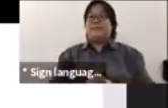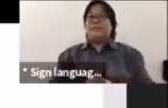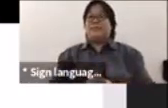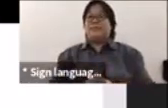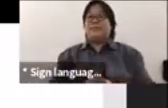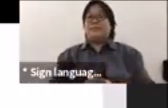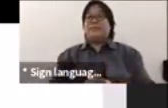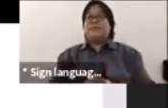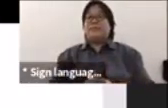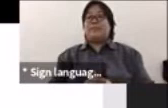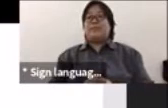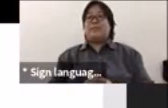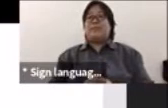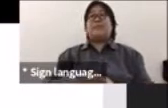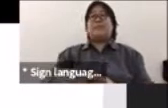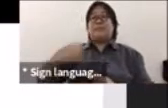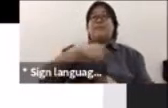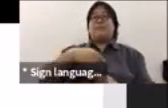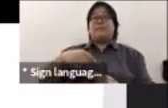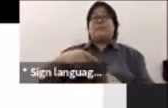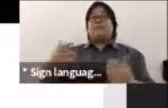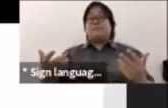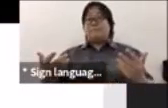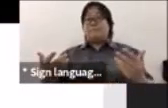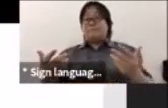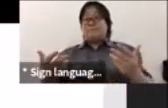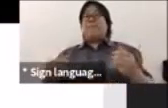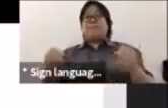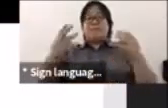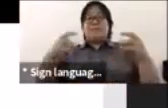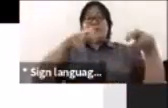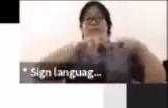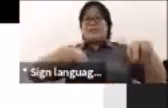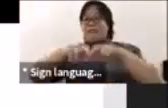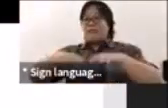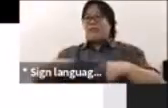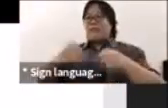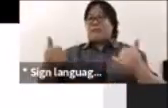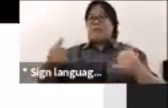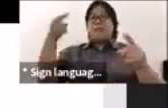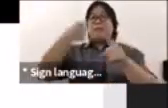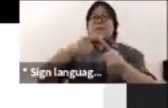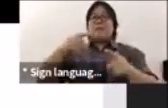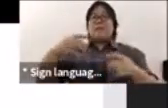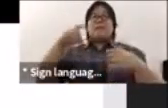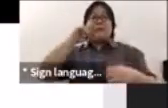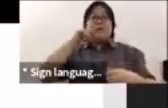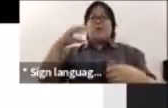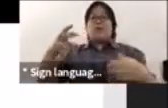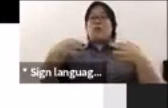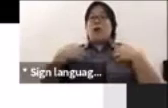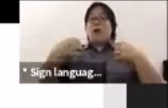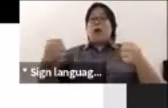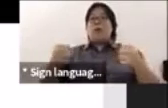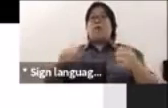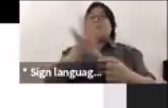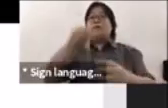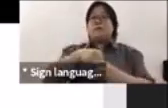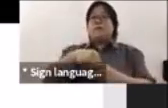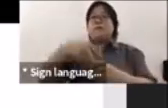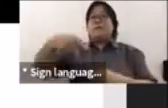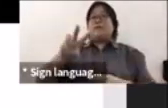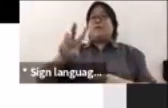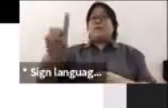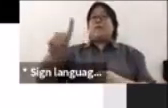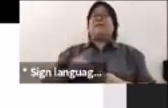find that there are hardly any large-scale survey which are conducting on sexual reproductive health, and it includes the person with